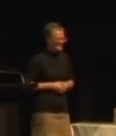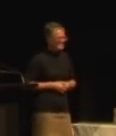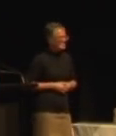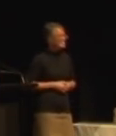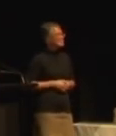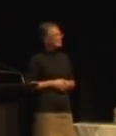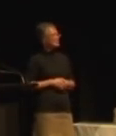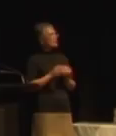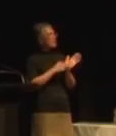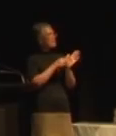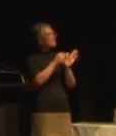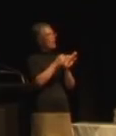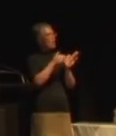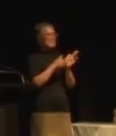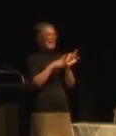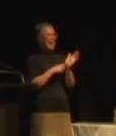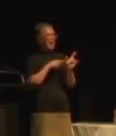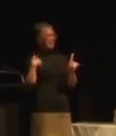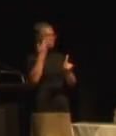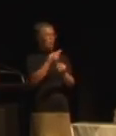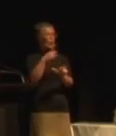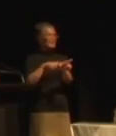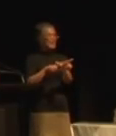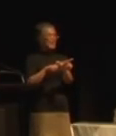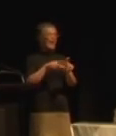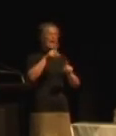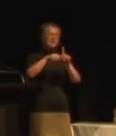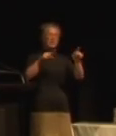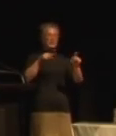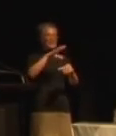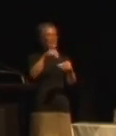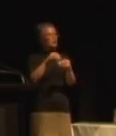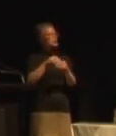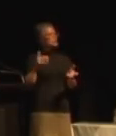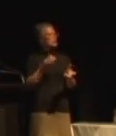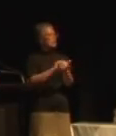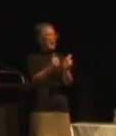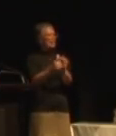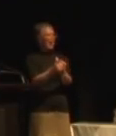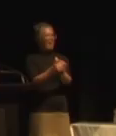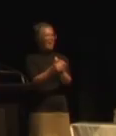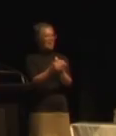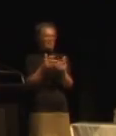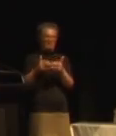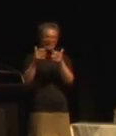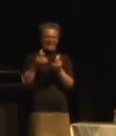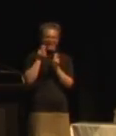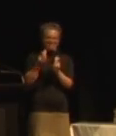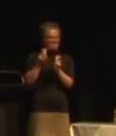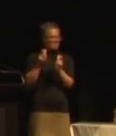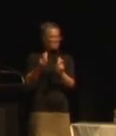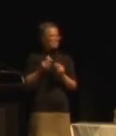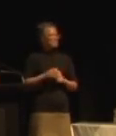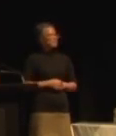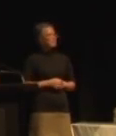Sorry. So I've been at Mozilla for just over a year, and as a diversity and inclusion strategic partner, I'm the data person on our team. I've been